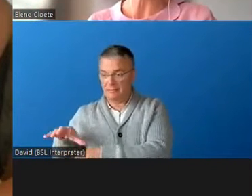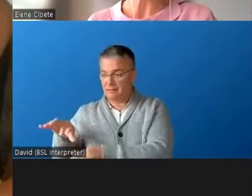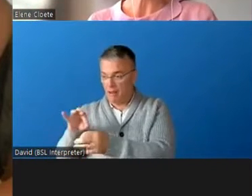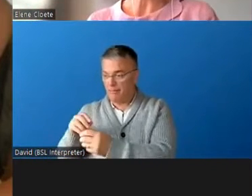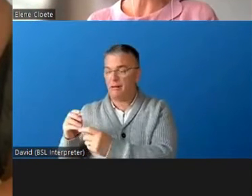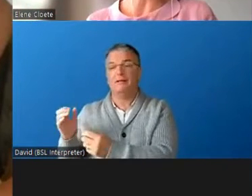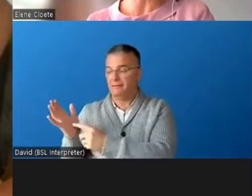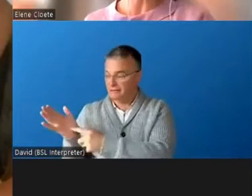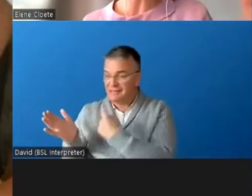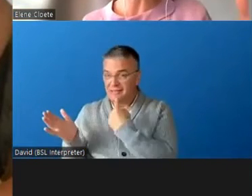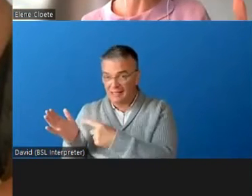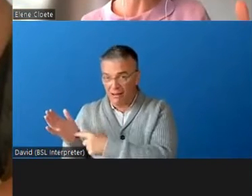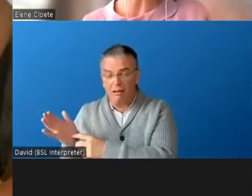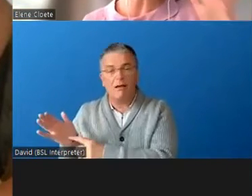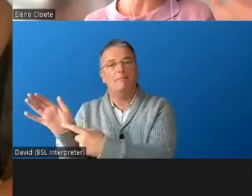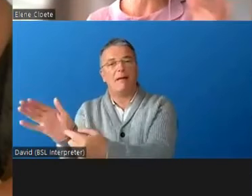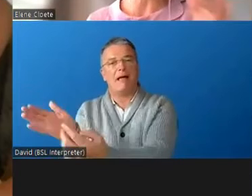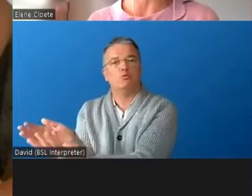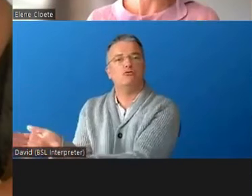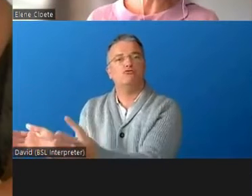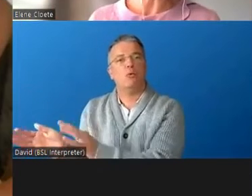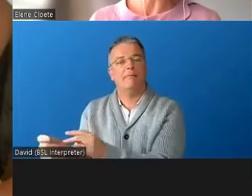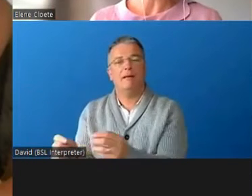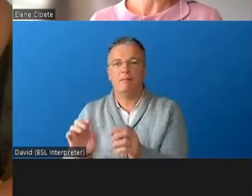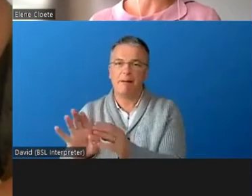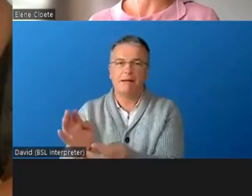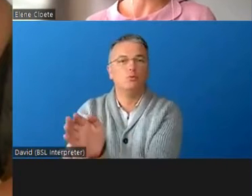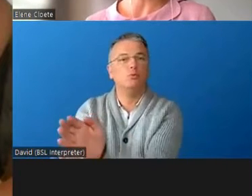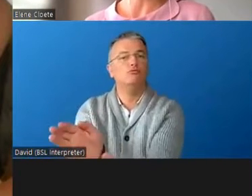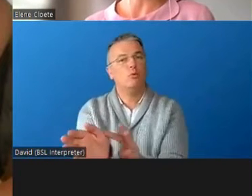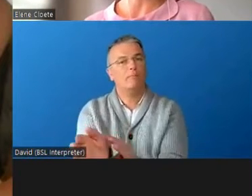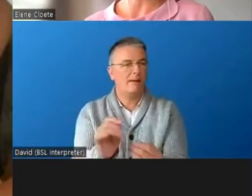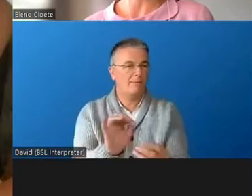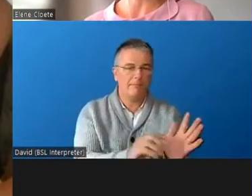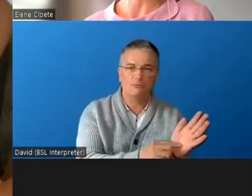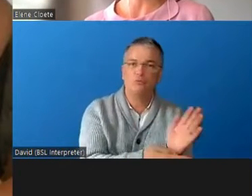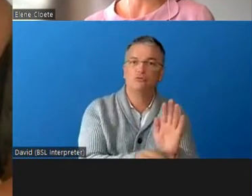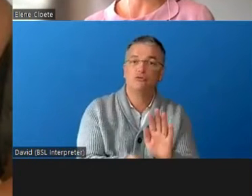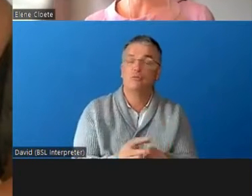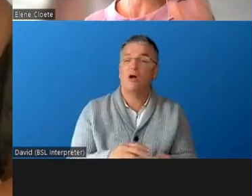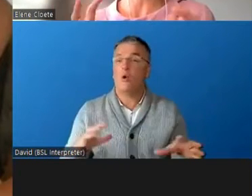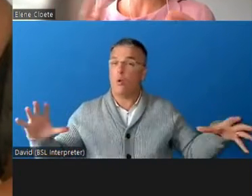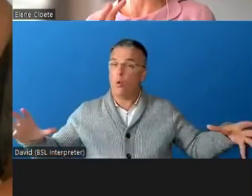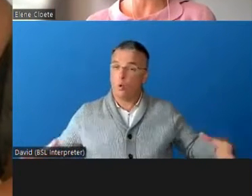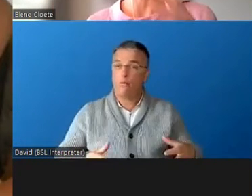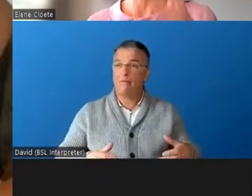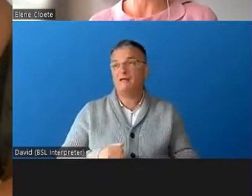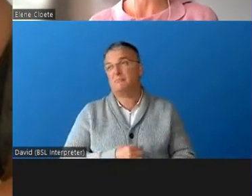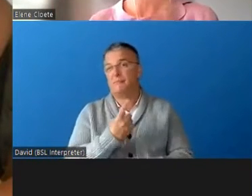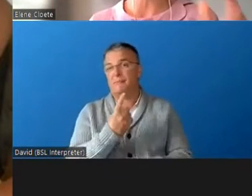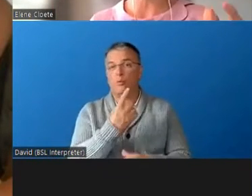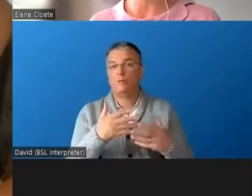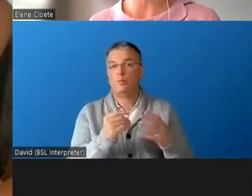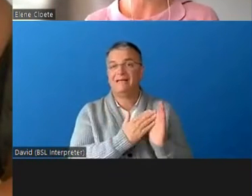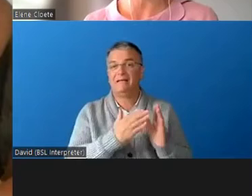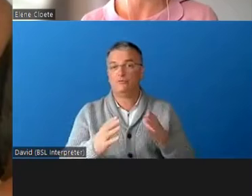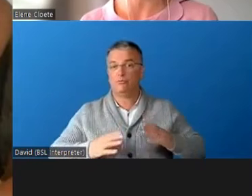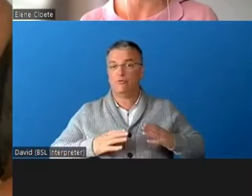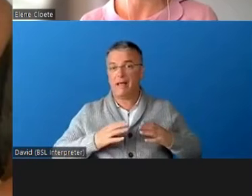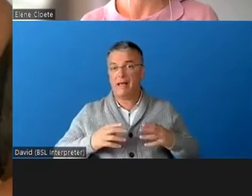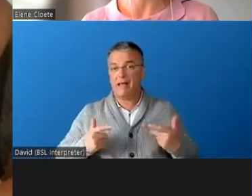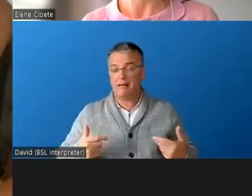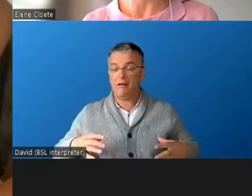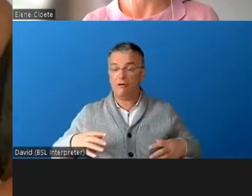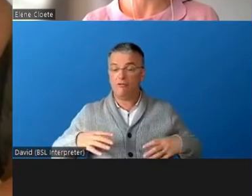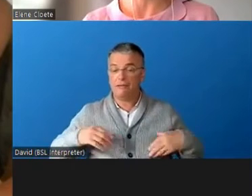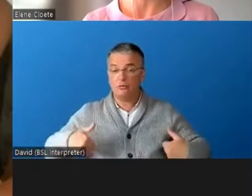group. All of these activities took about a week, and that made them now very ready to present and analyze their